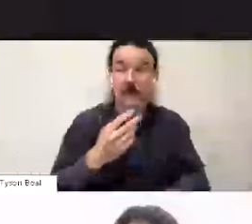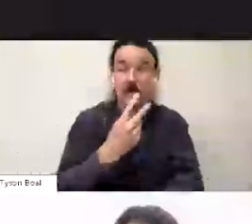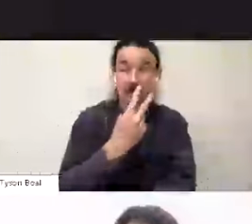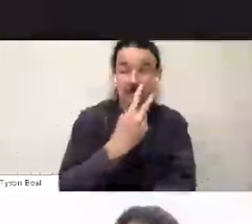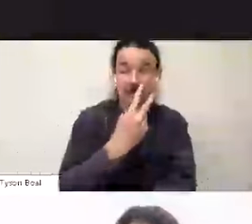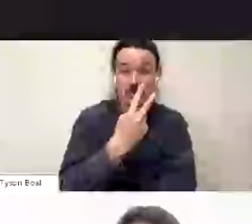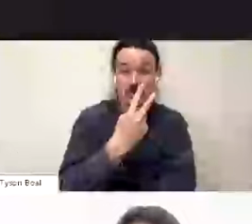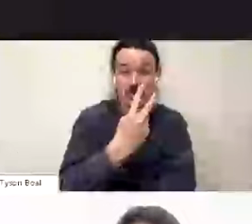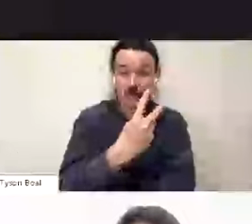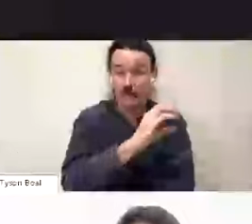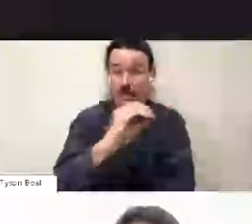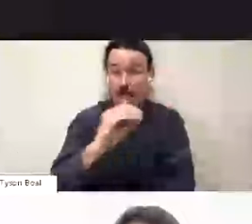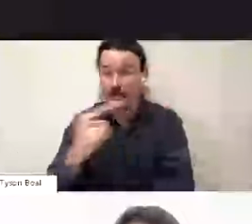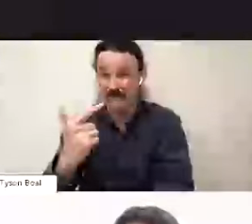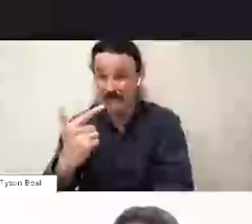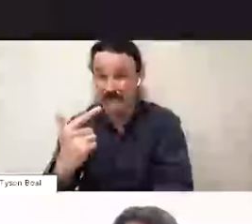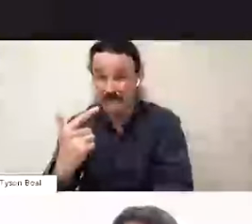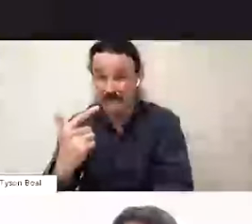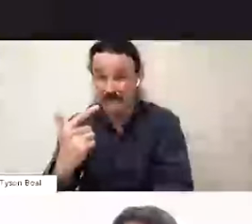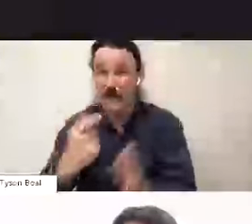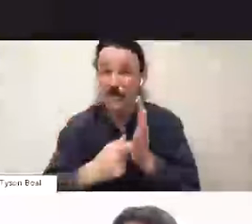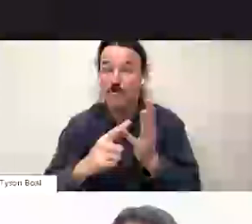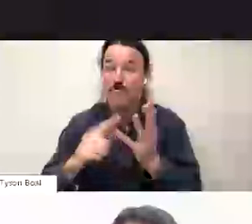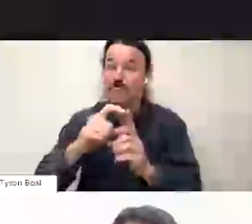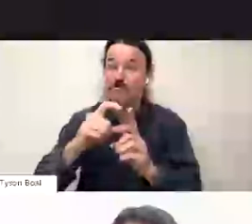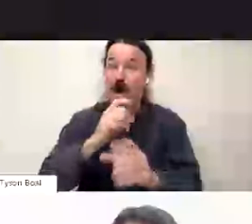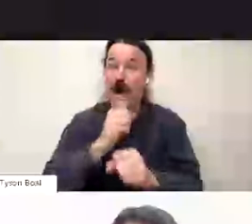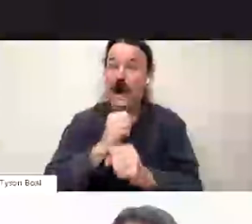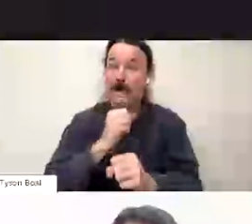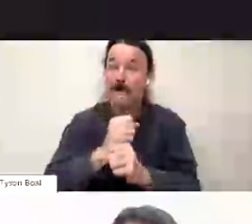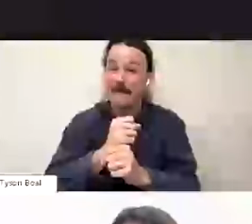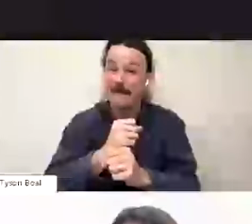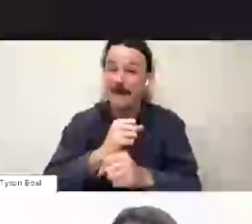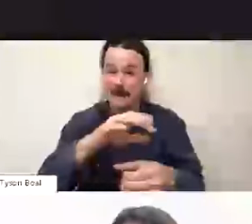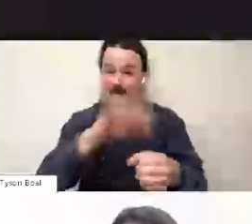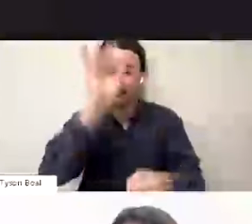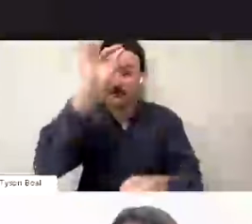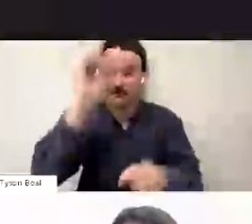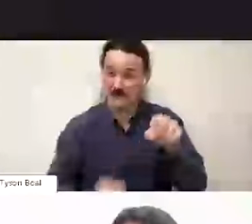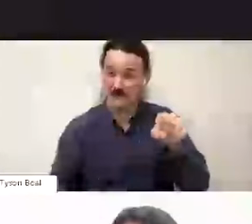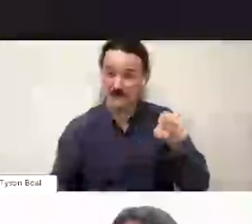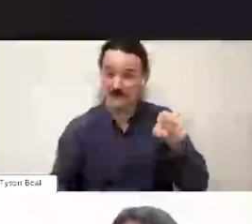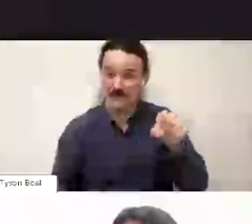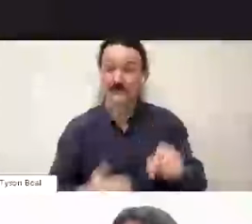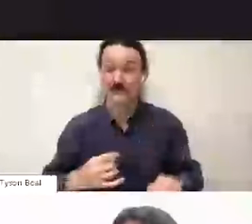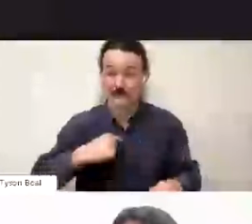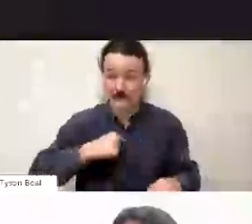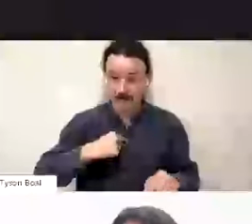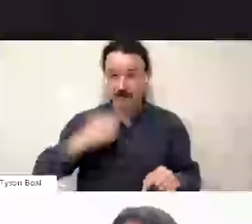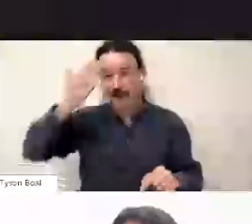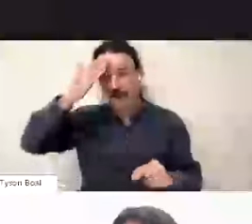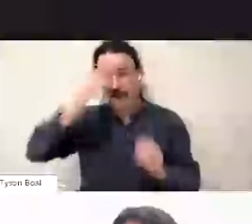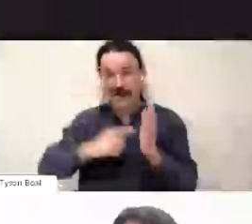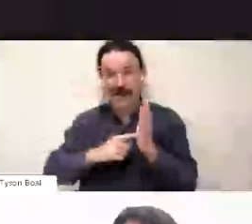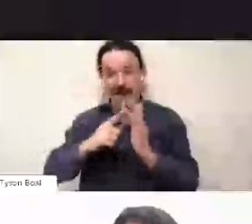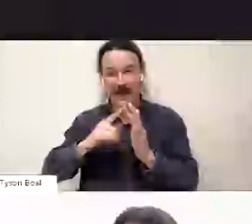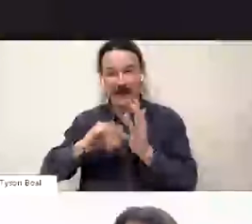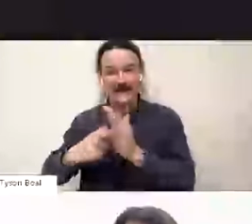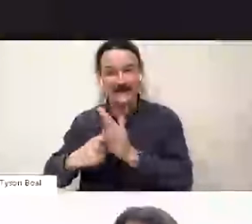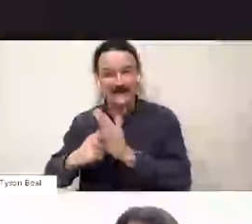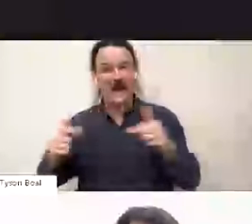2007, when the Rudd government was elected, that myself and Uncle Lester went to see the then Parliamentary Secretary